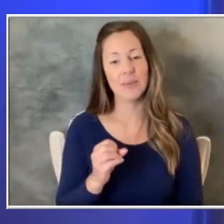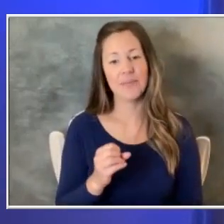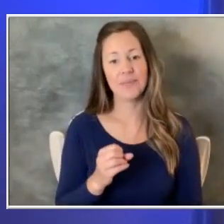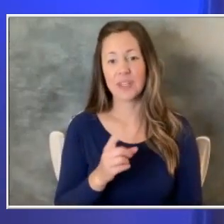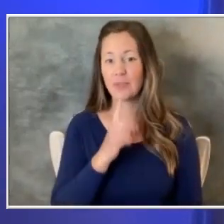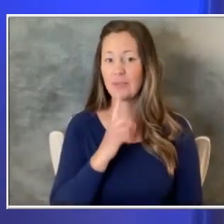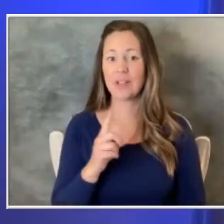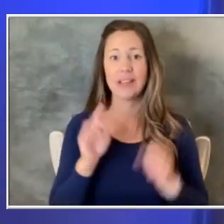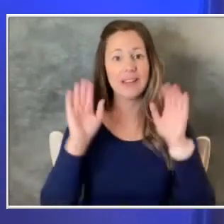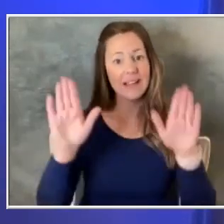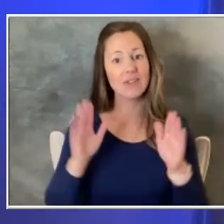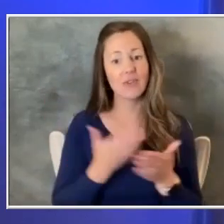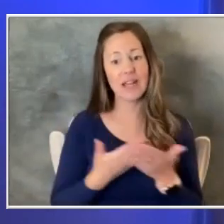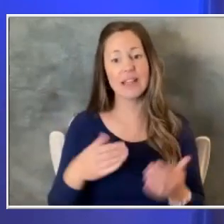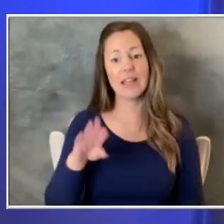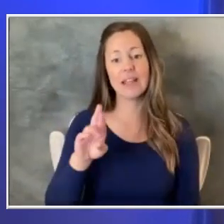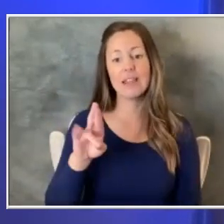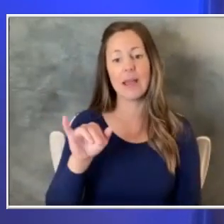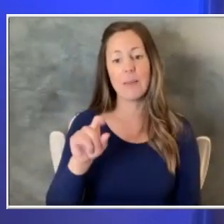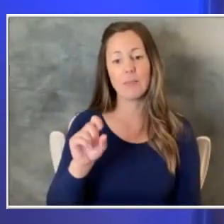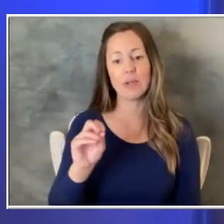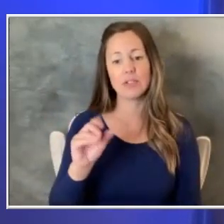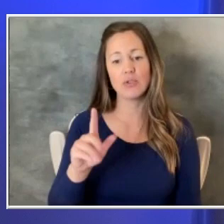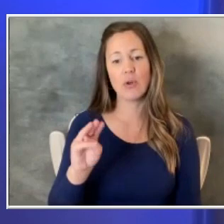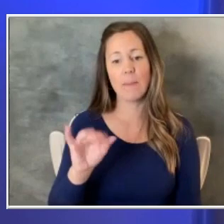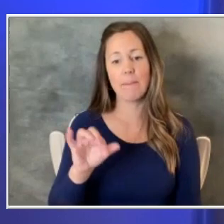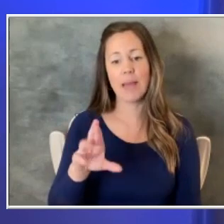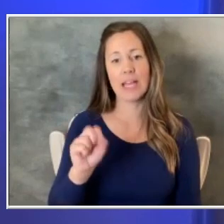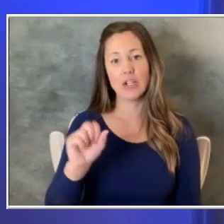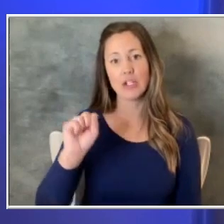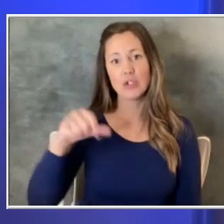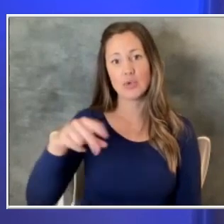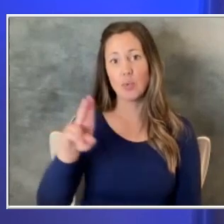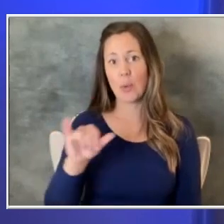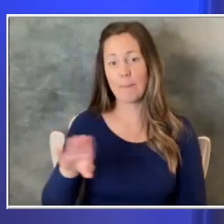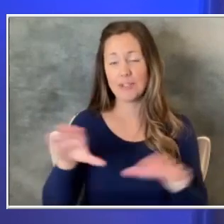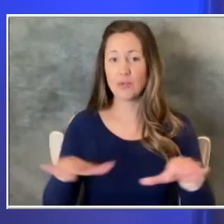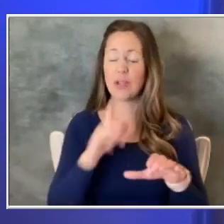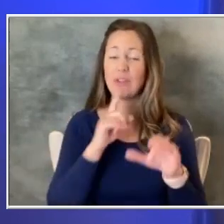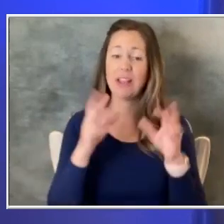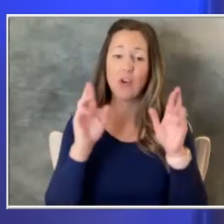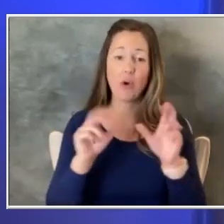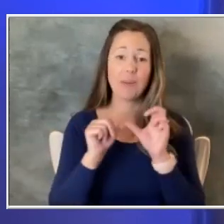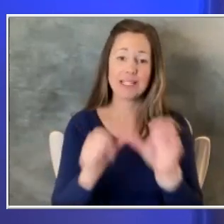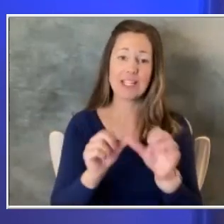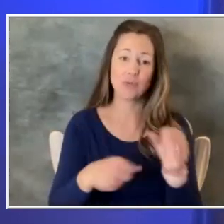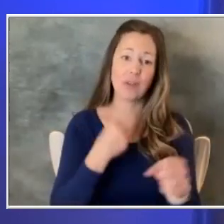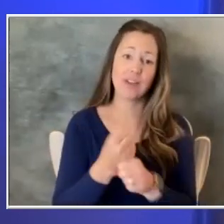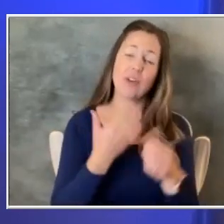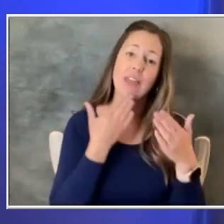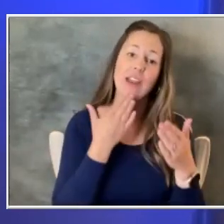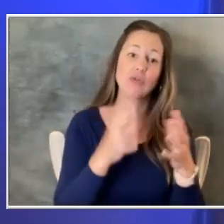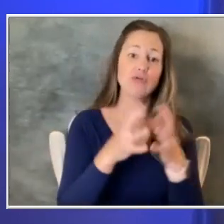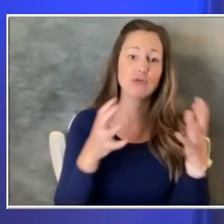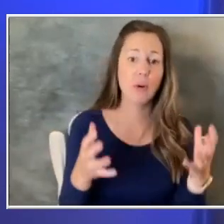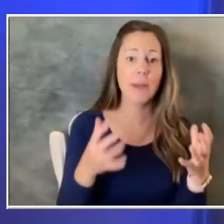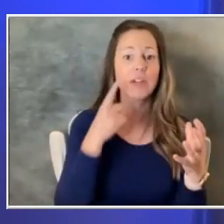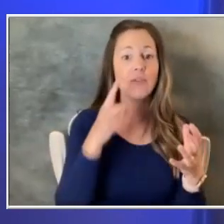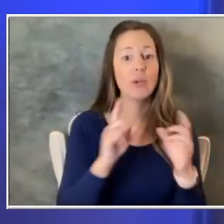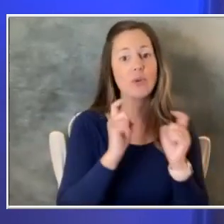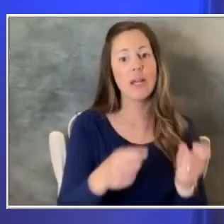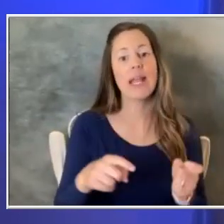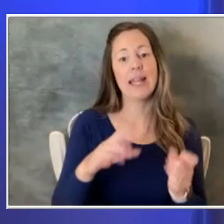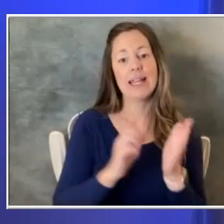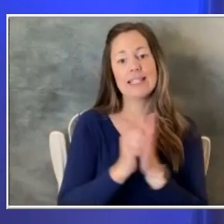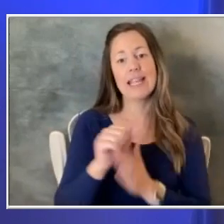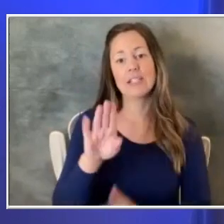that Bristol Myers Squibb is doing, and I hope it continues throughout the years. And thanks everybody for donating. cancerbikeride.org. Please